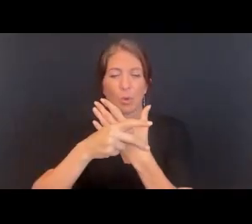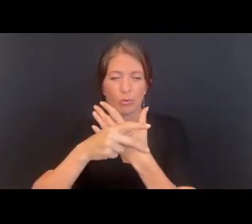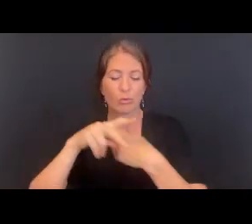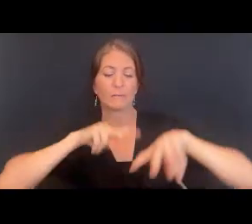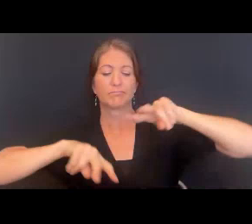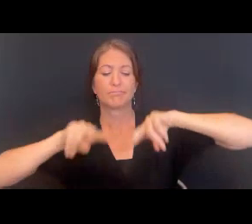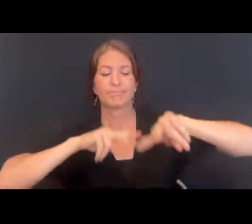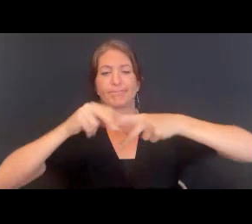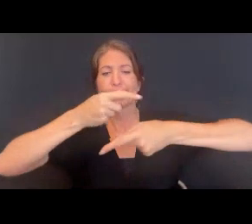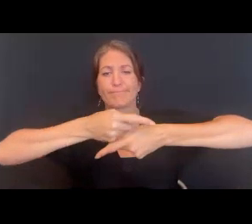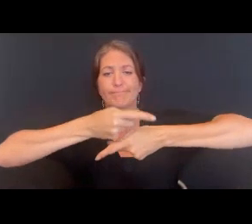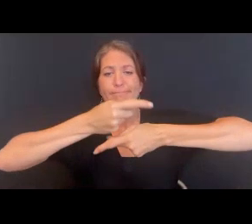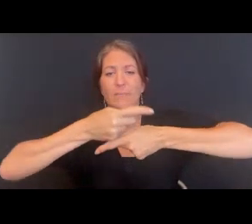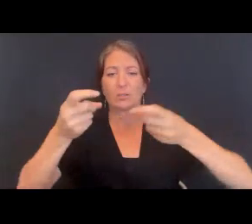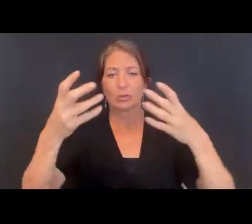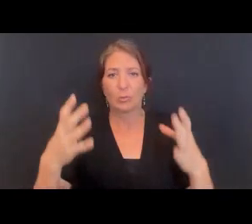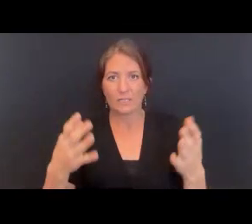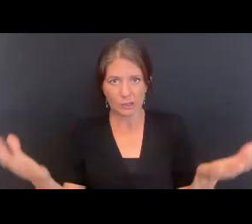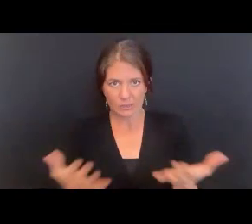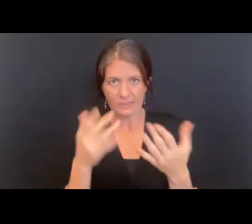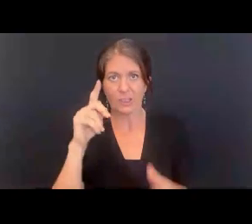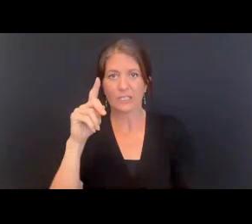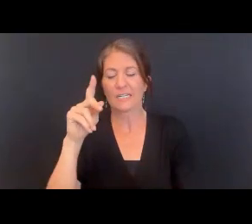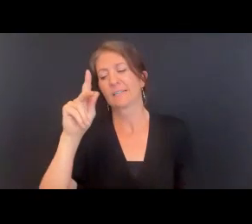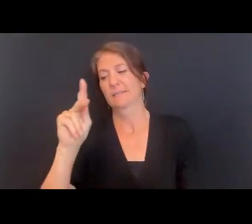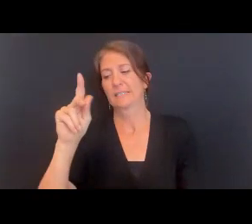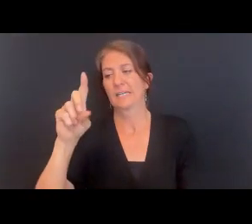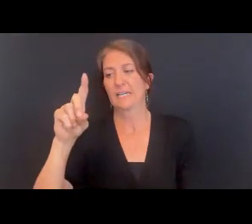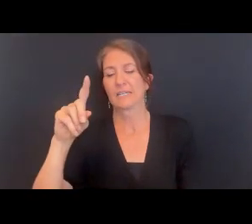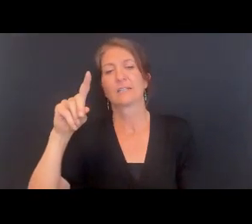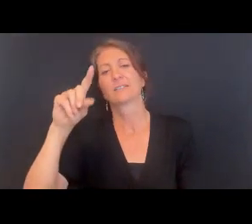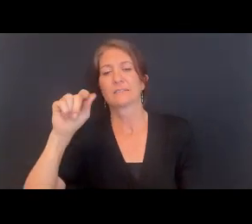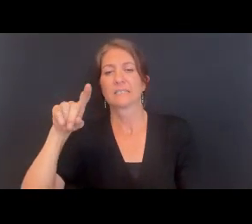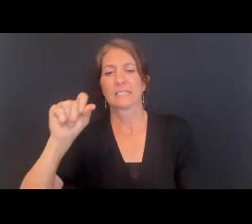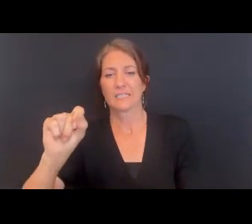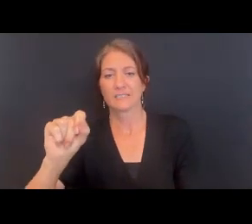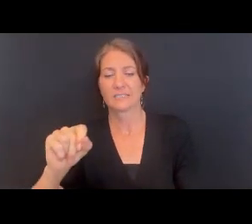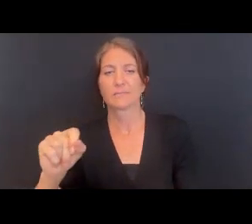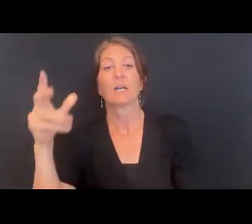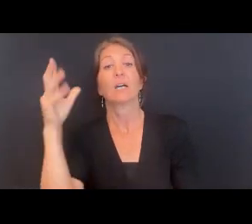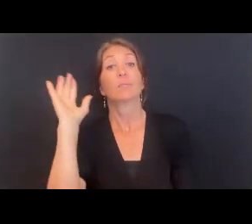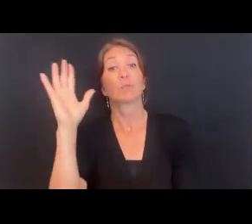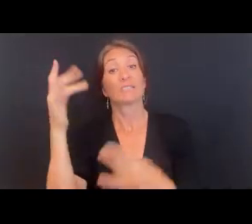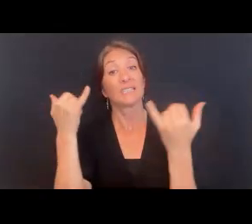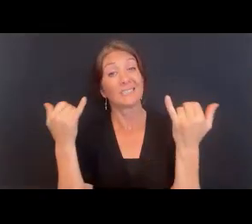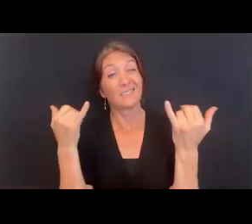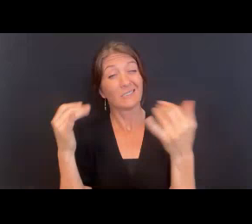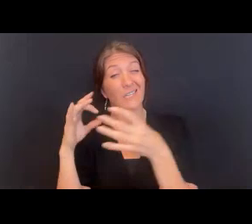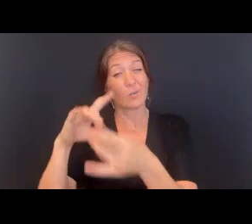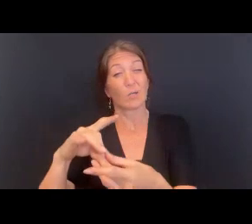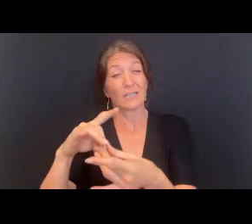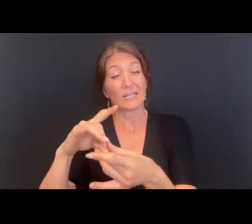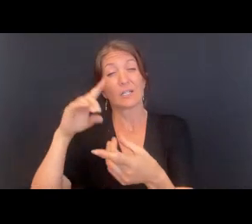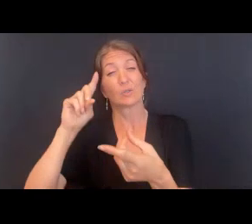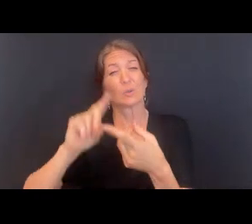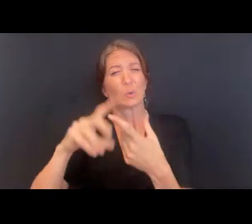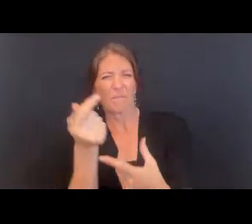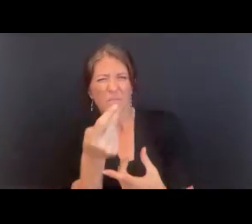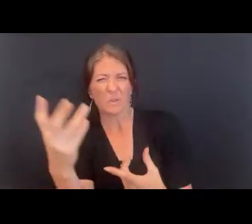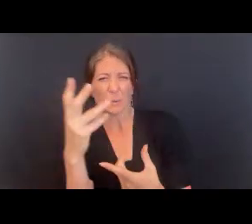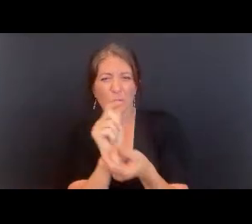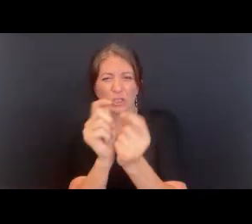KDADS. And we are presenting this webinar to you regarding some changes that we've had